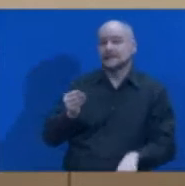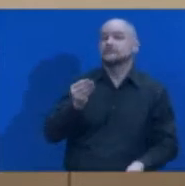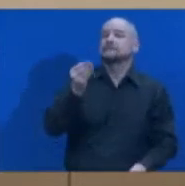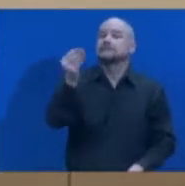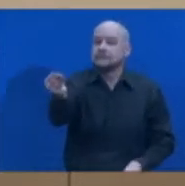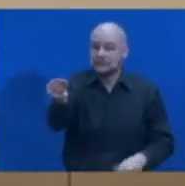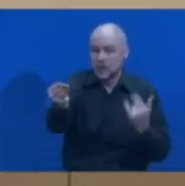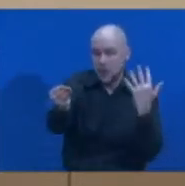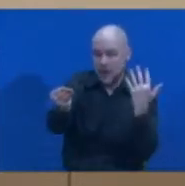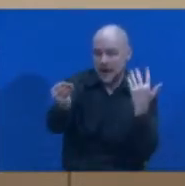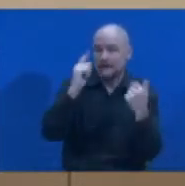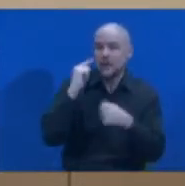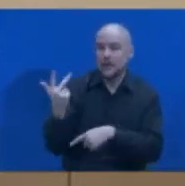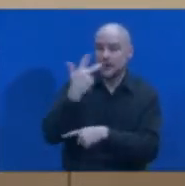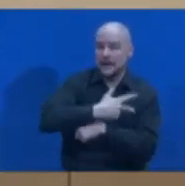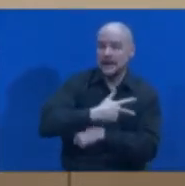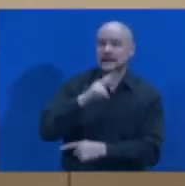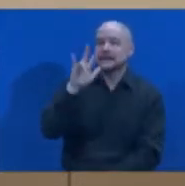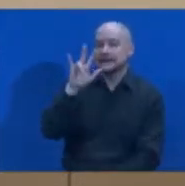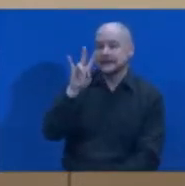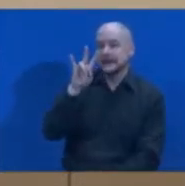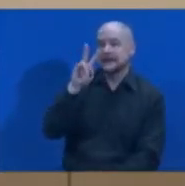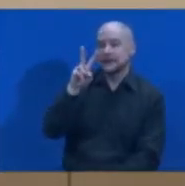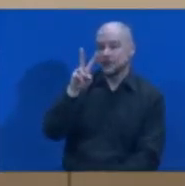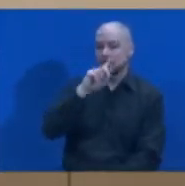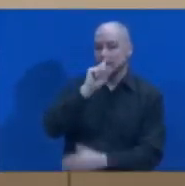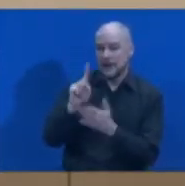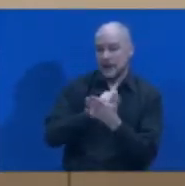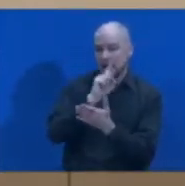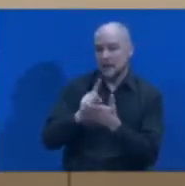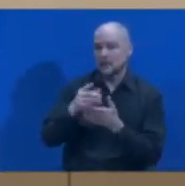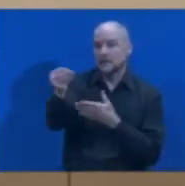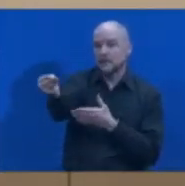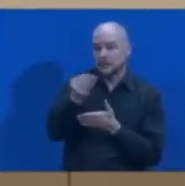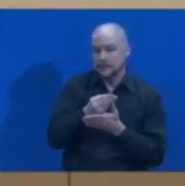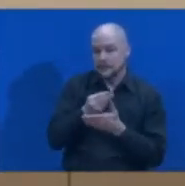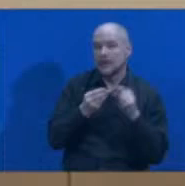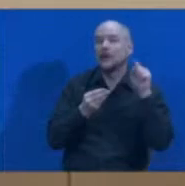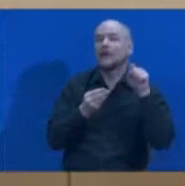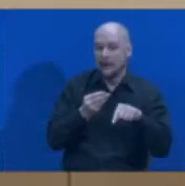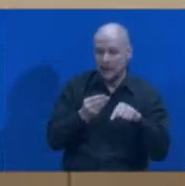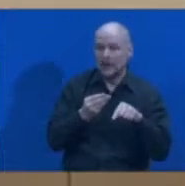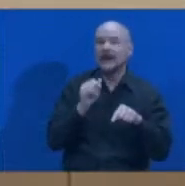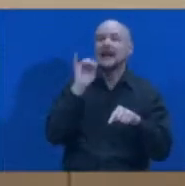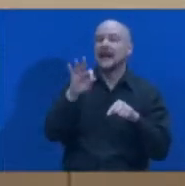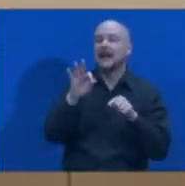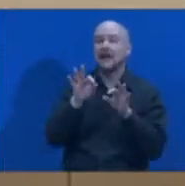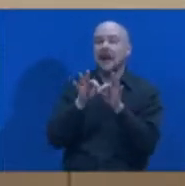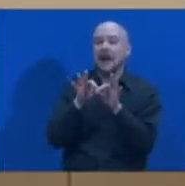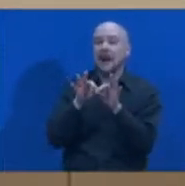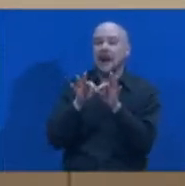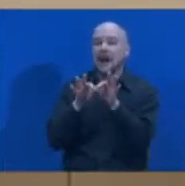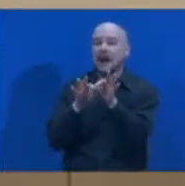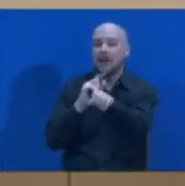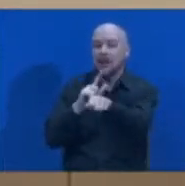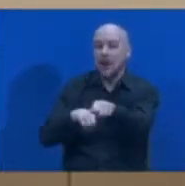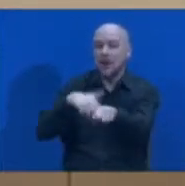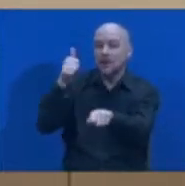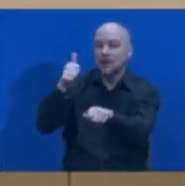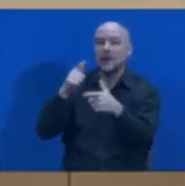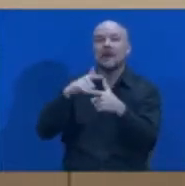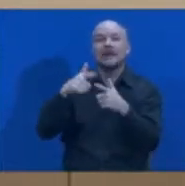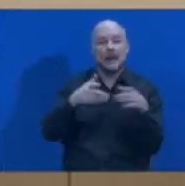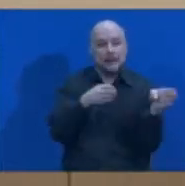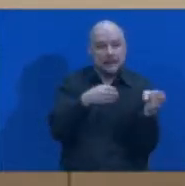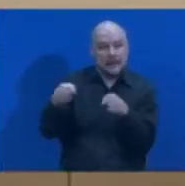we move into another tier and we see that the tests are taking longer to get back, then we're going to have to back off that a little bit.